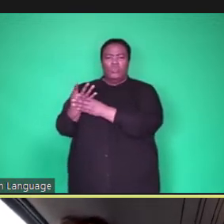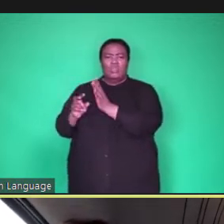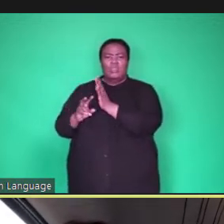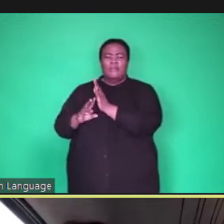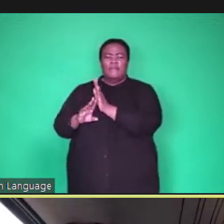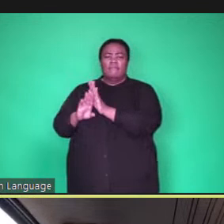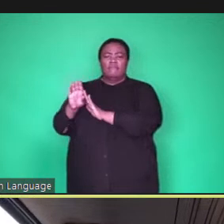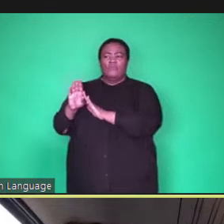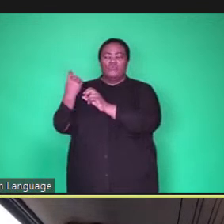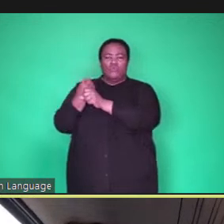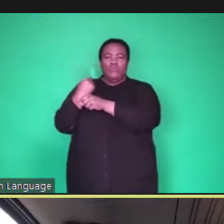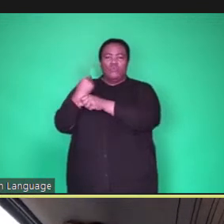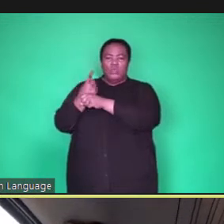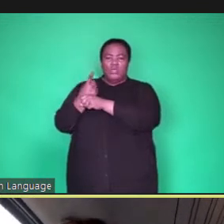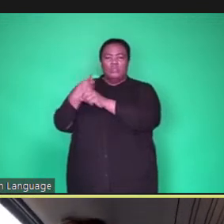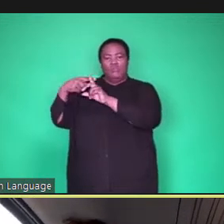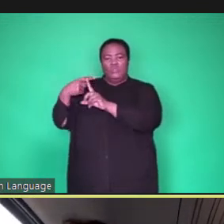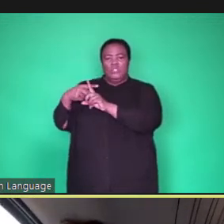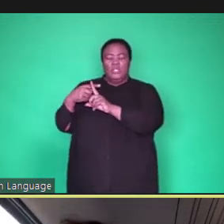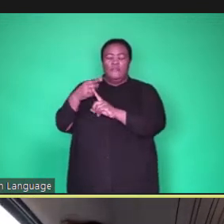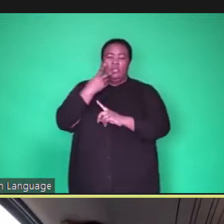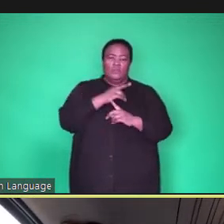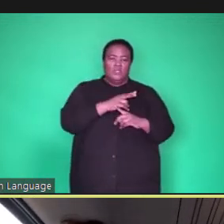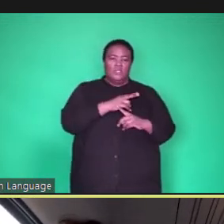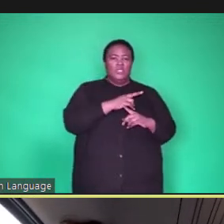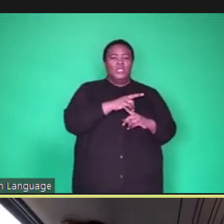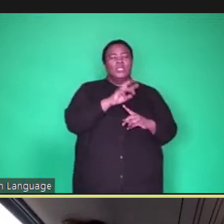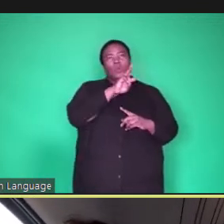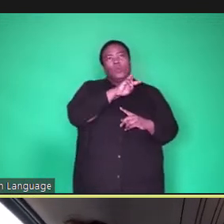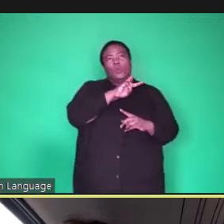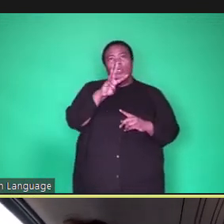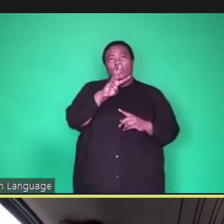positive. And if you look at